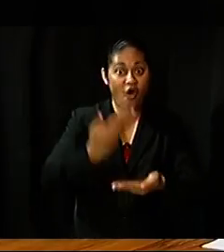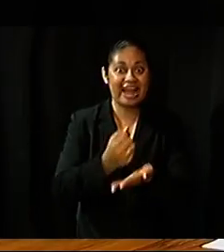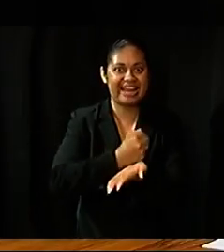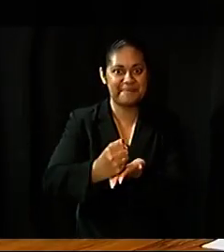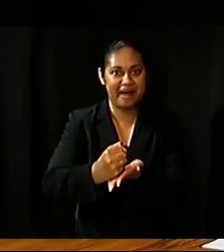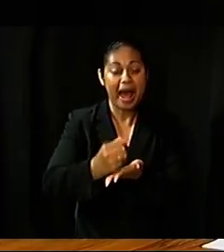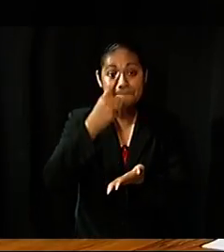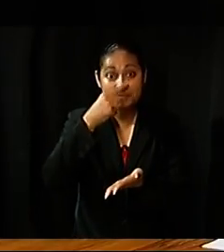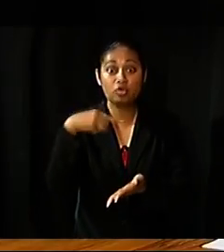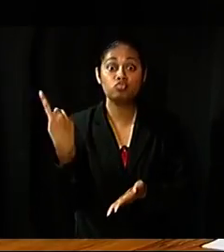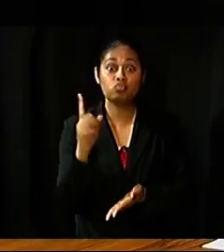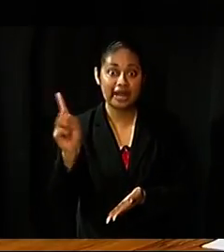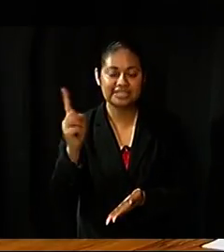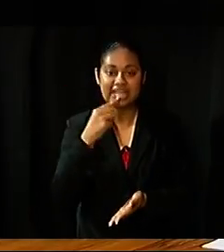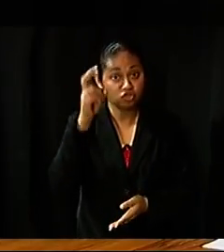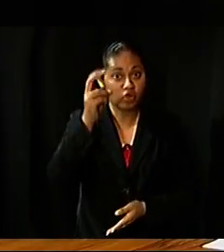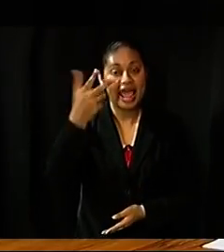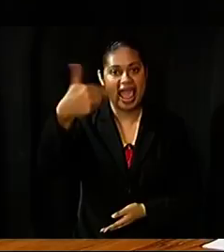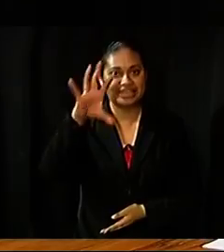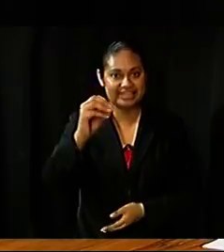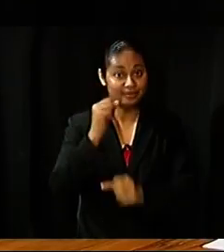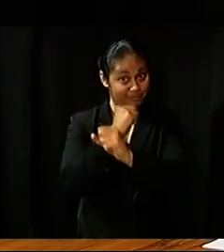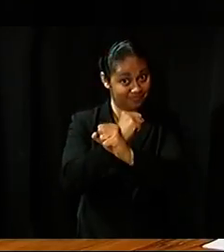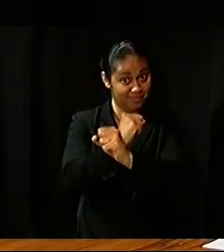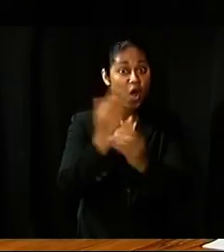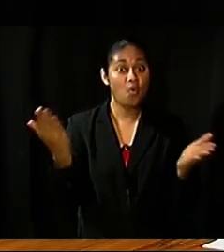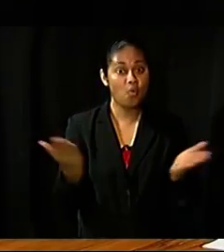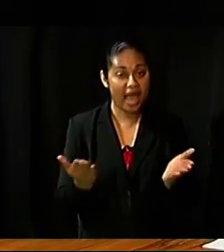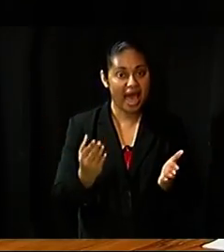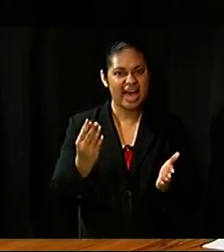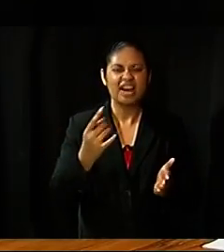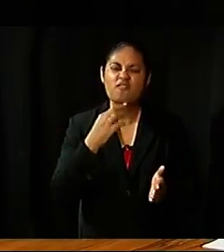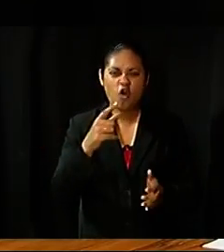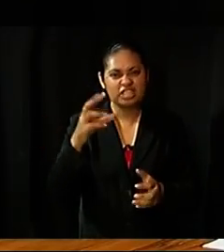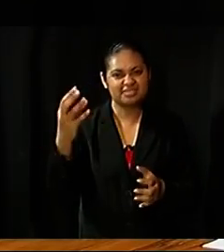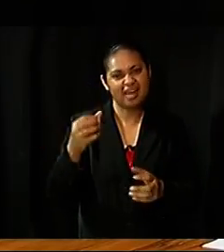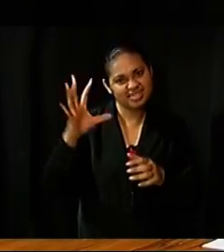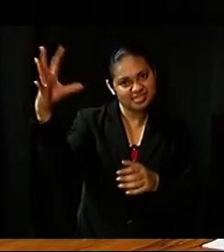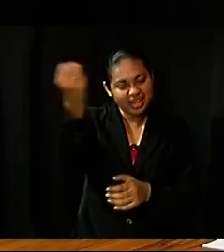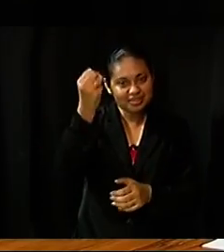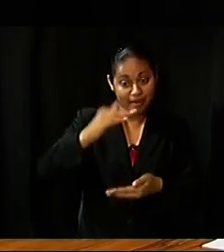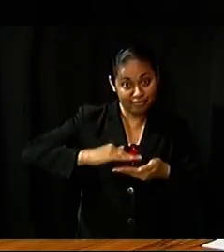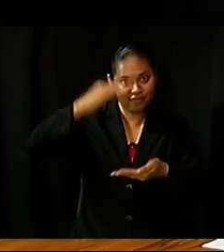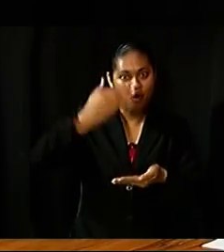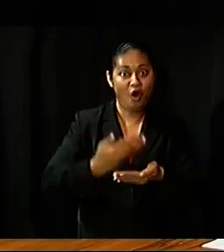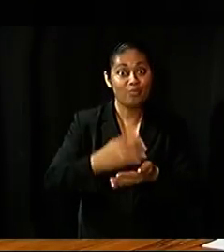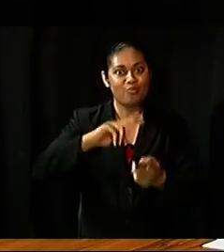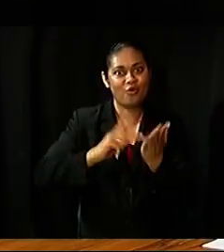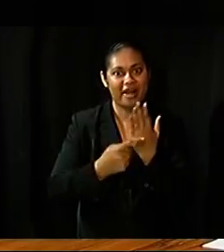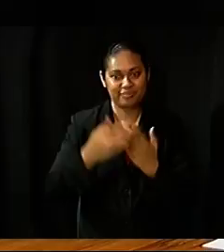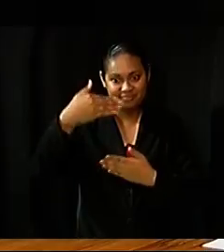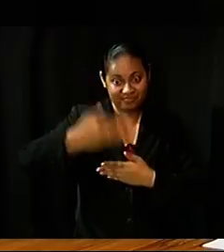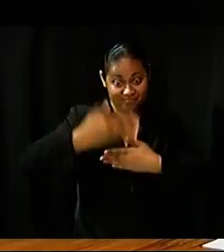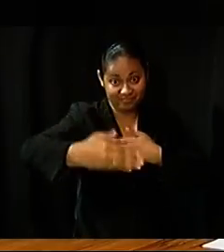impact the rate of recidivism when it trains 80 inmates under its Seeds of Success Empowerment Program in the coming